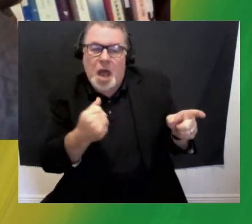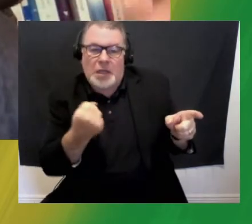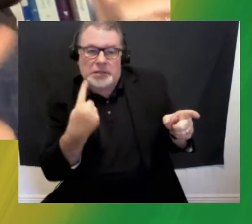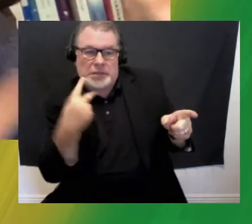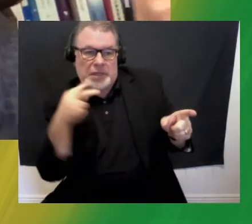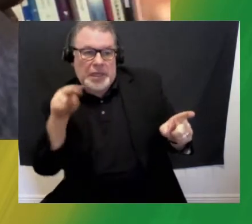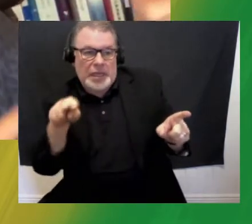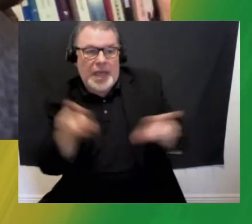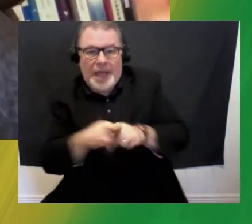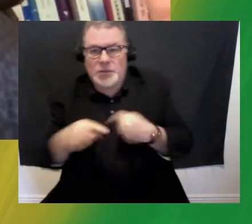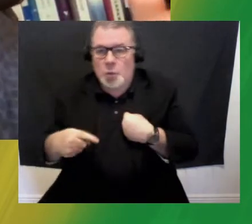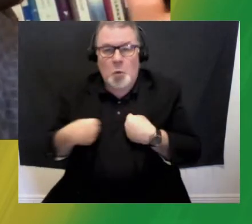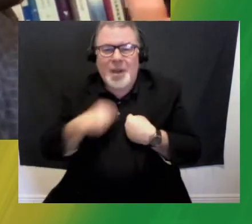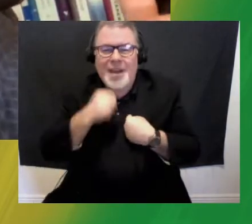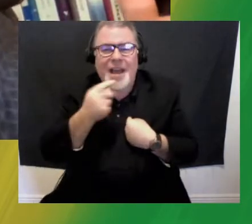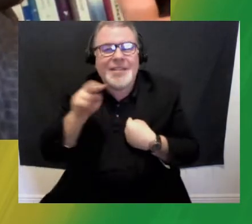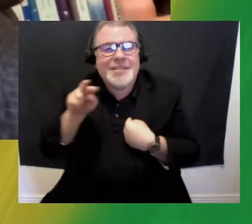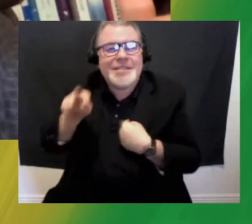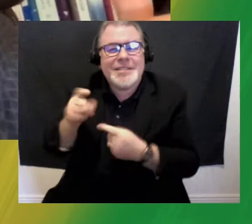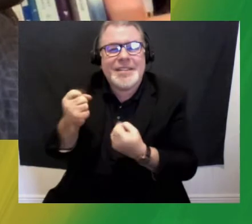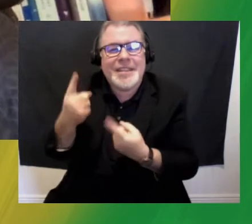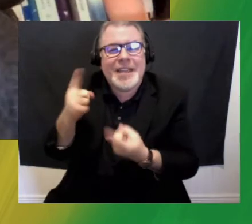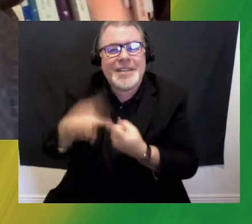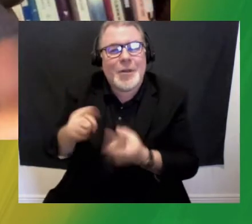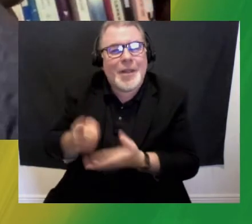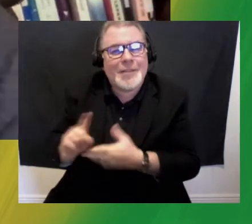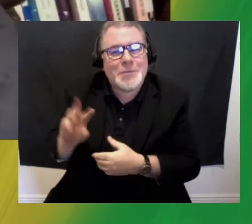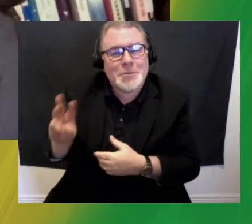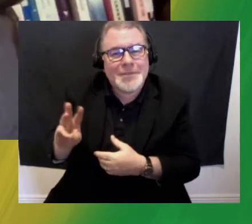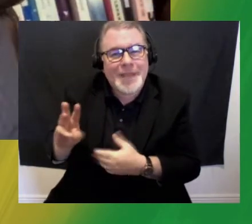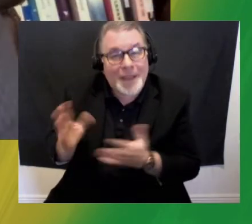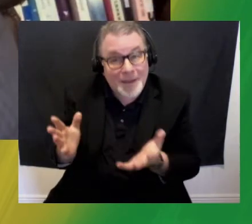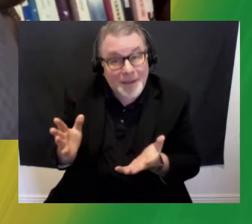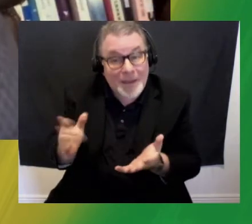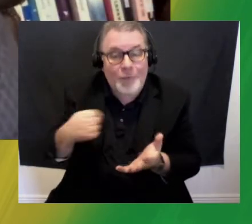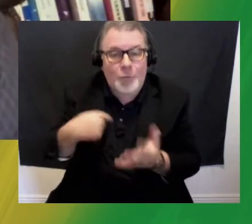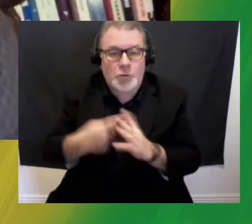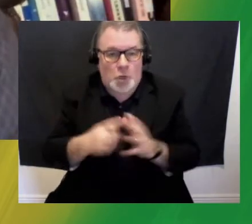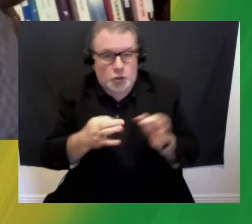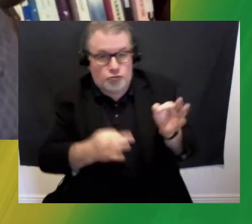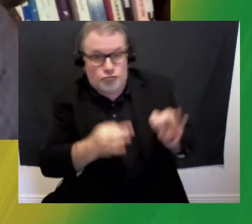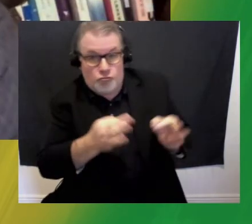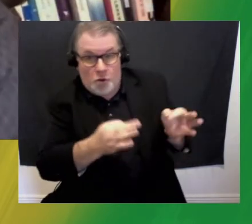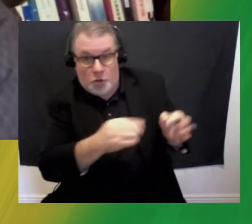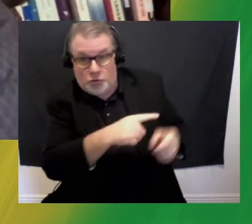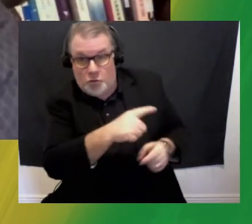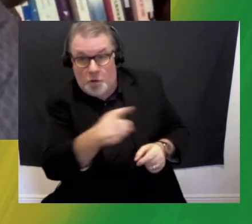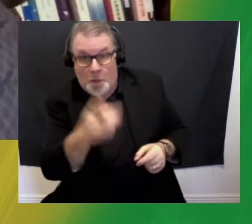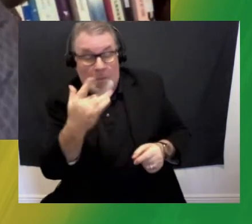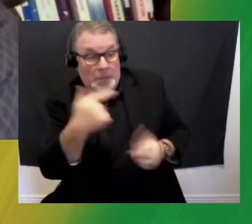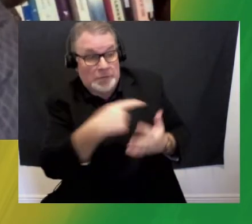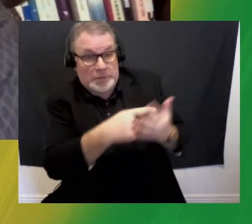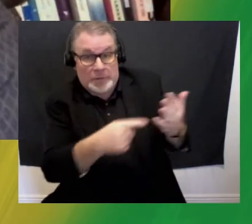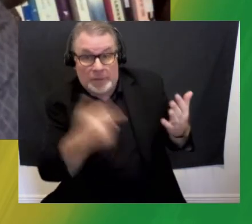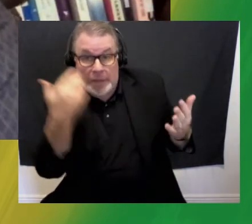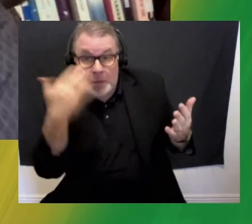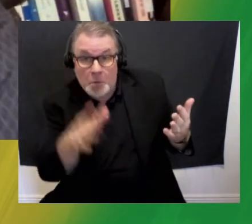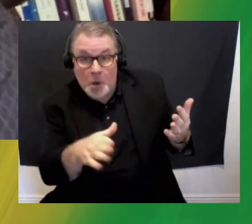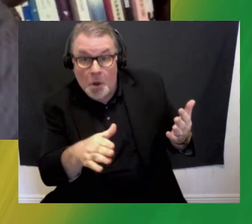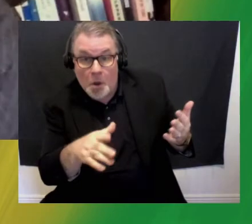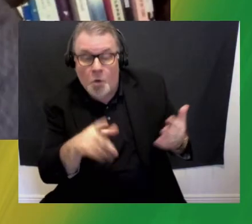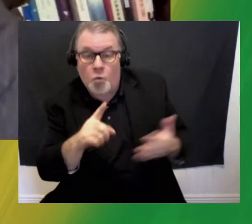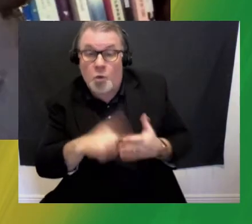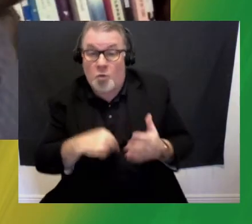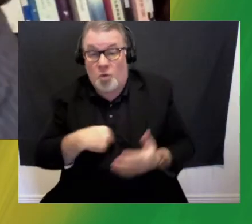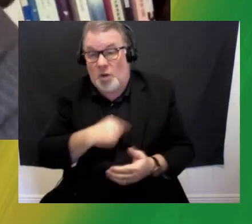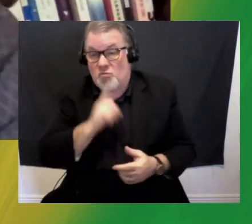it until last Wednesday. You understand? So if we start to judge other people for the stuff they don't know, then what we're really saying is